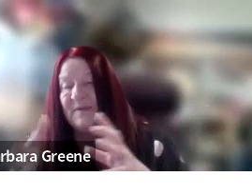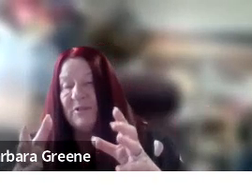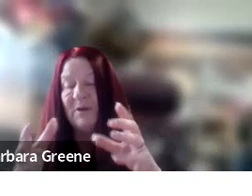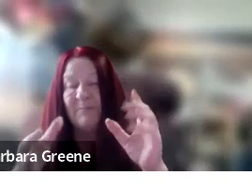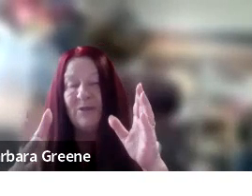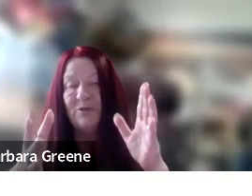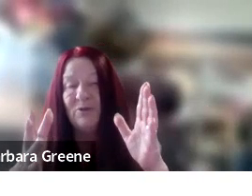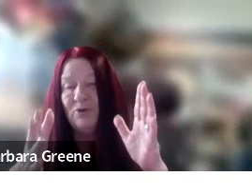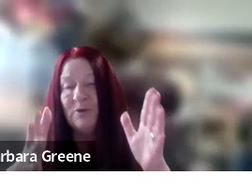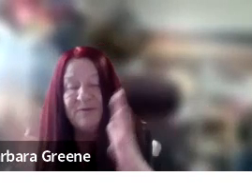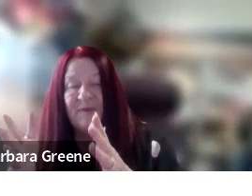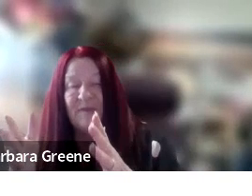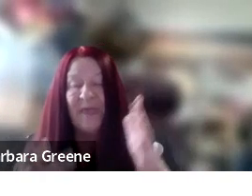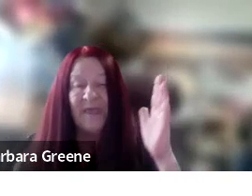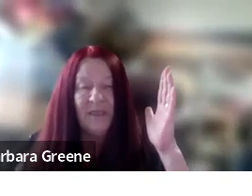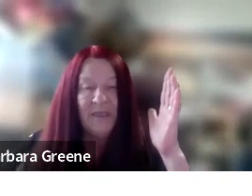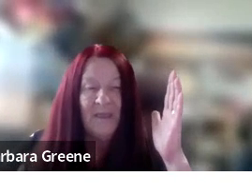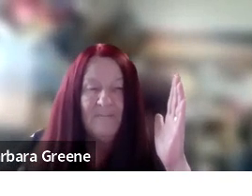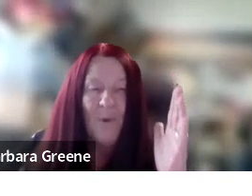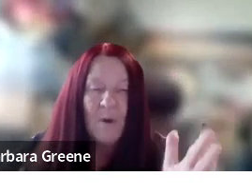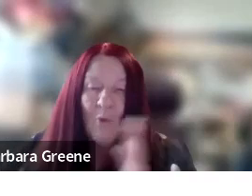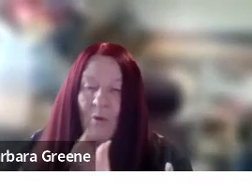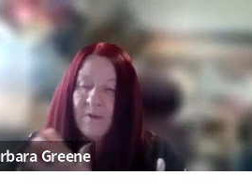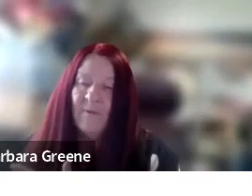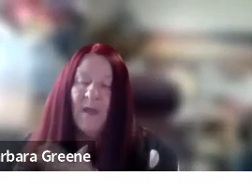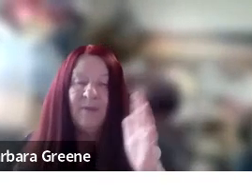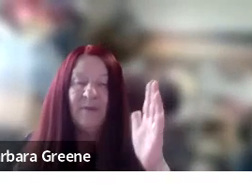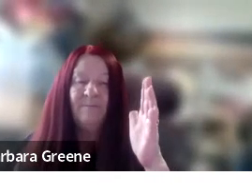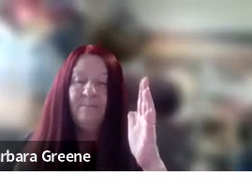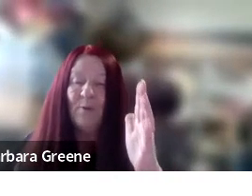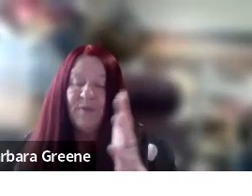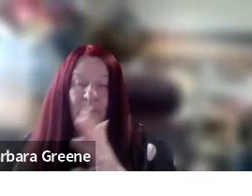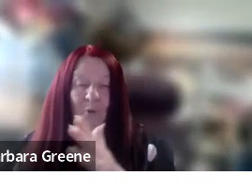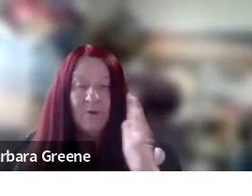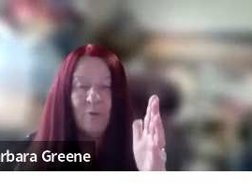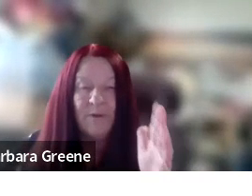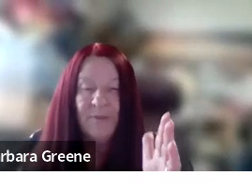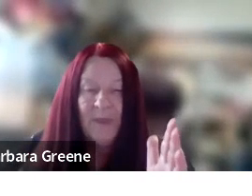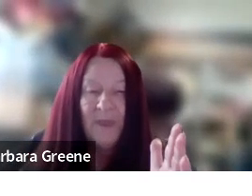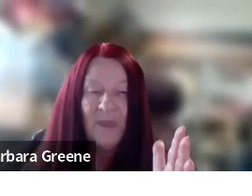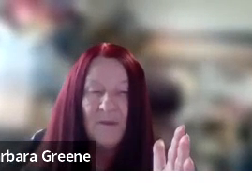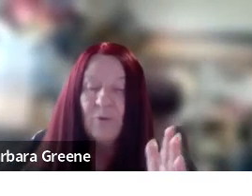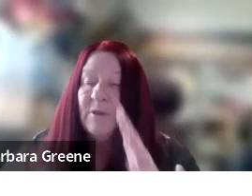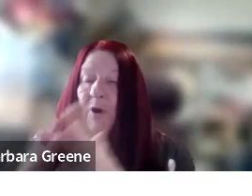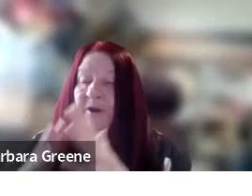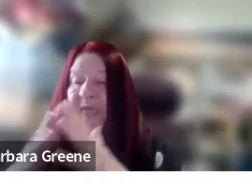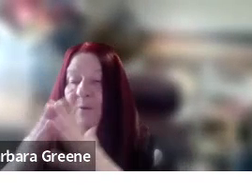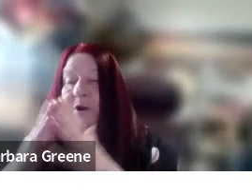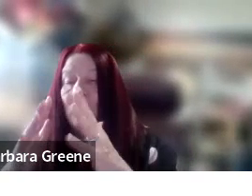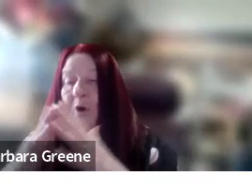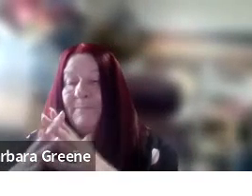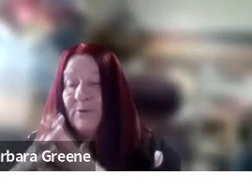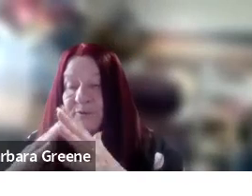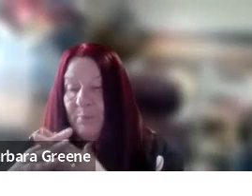kind of similar, I mean, you can see that far more of the folks that we worked with really wanted